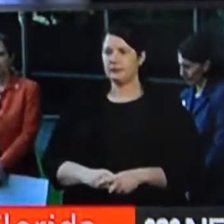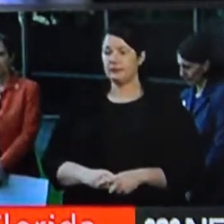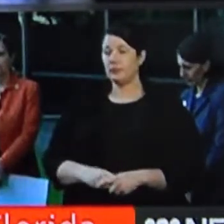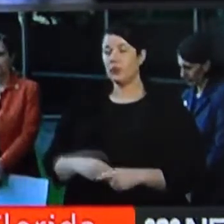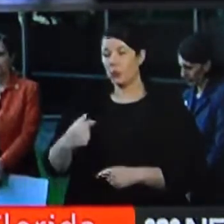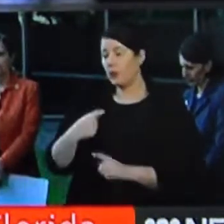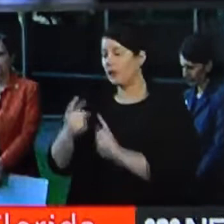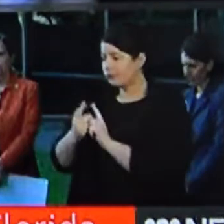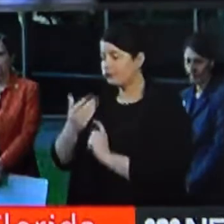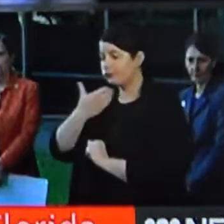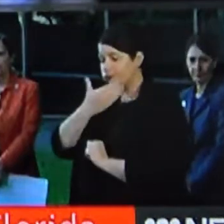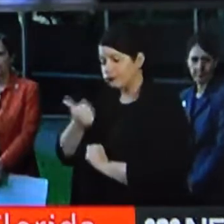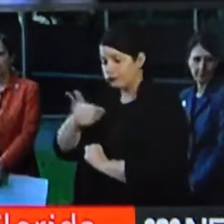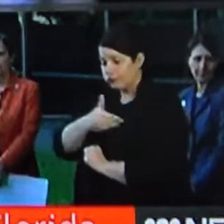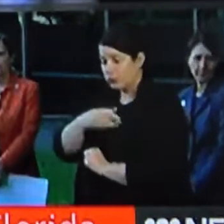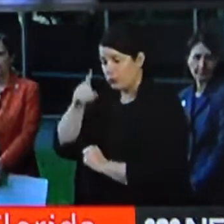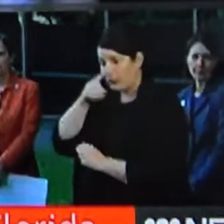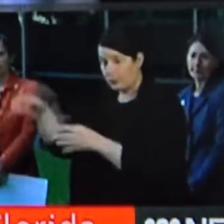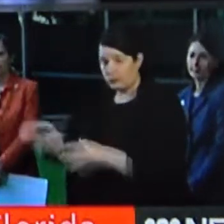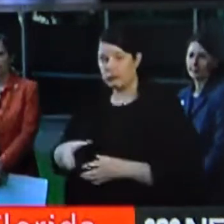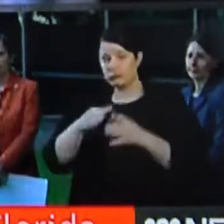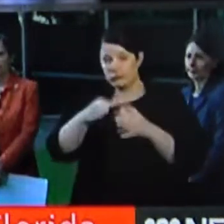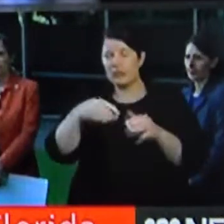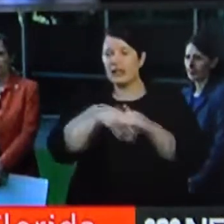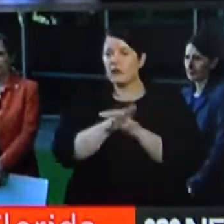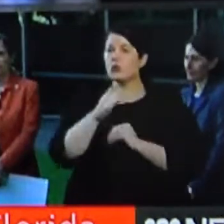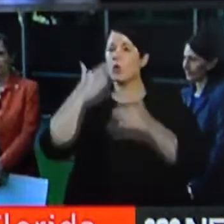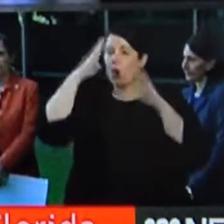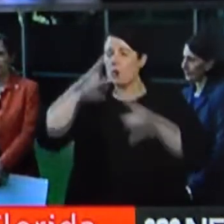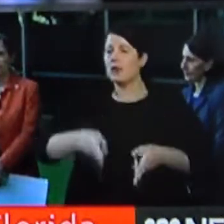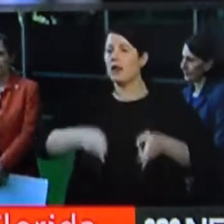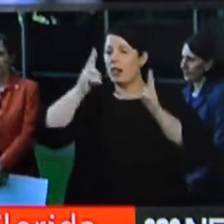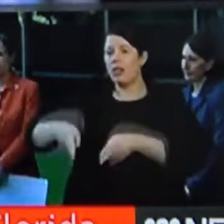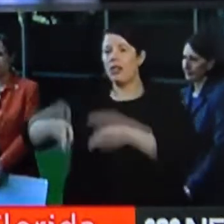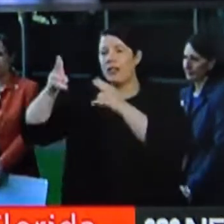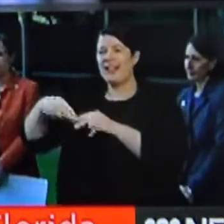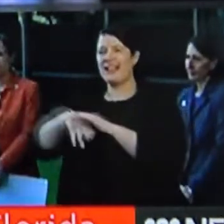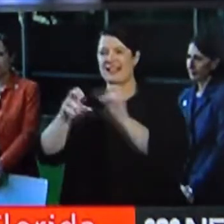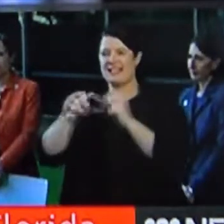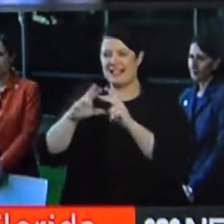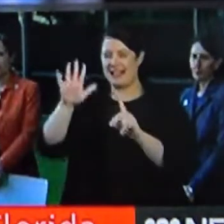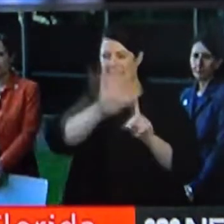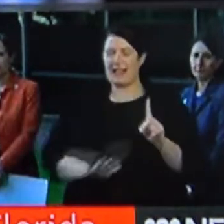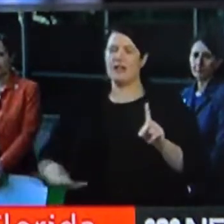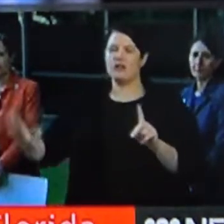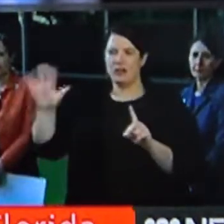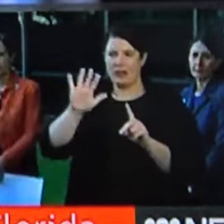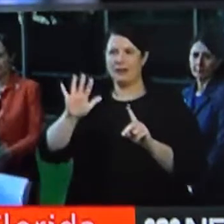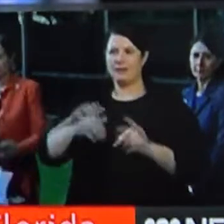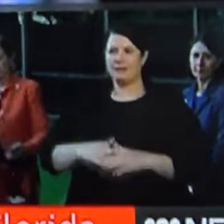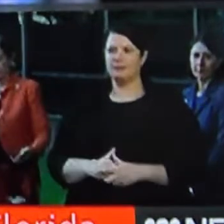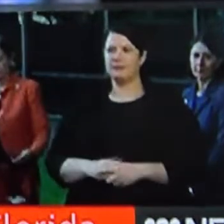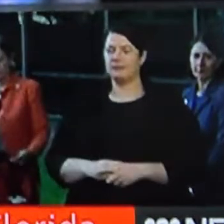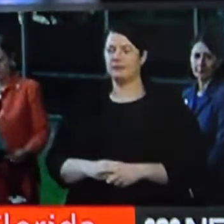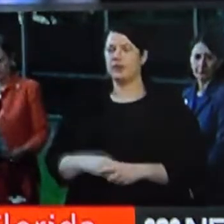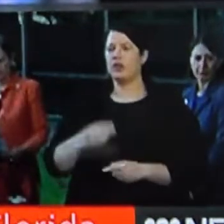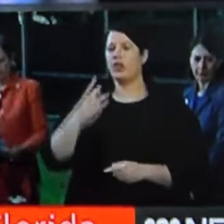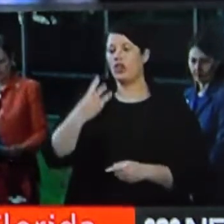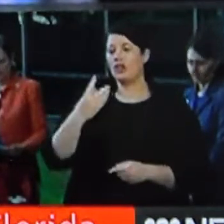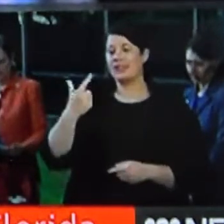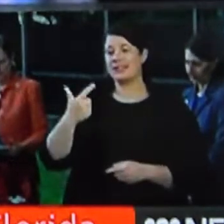treated well into hotel accommodation across the Sydney metropolitan area. Some